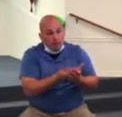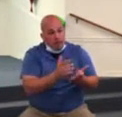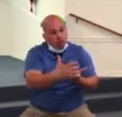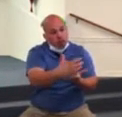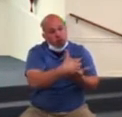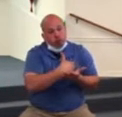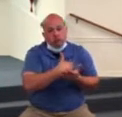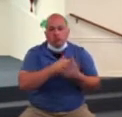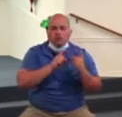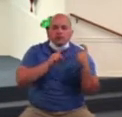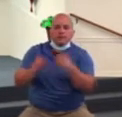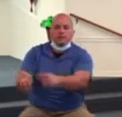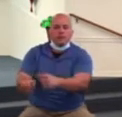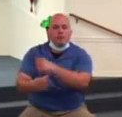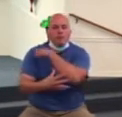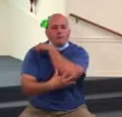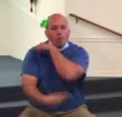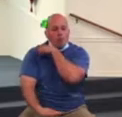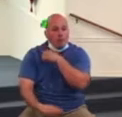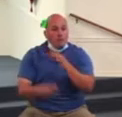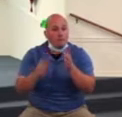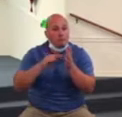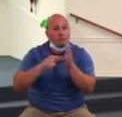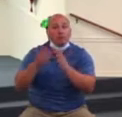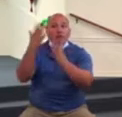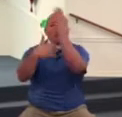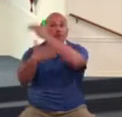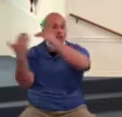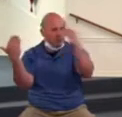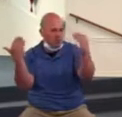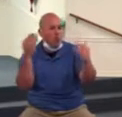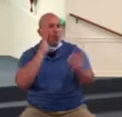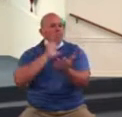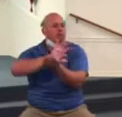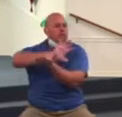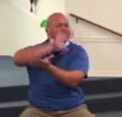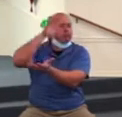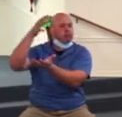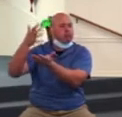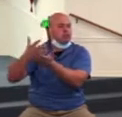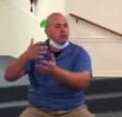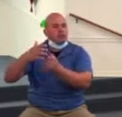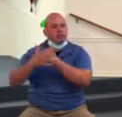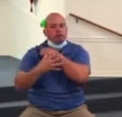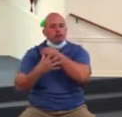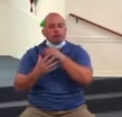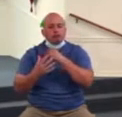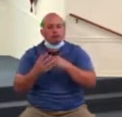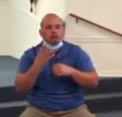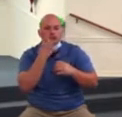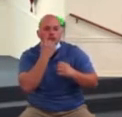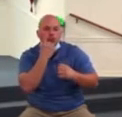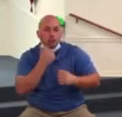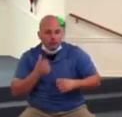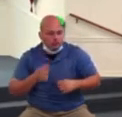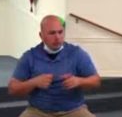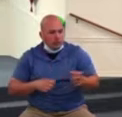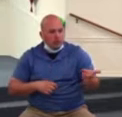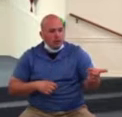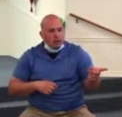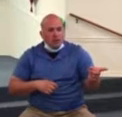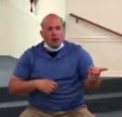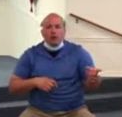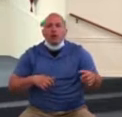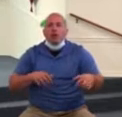and you will have treasure in heaven. Then come, follow me." When he heard this, he